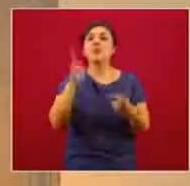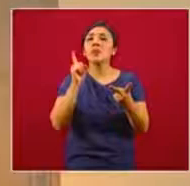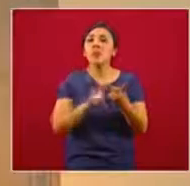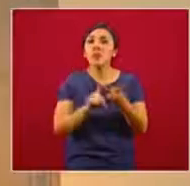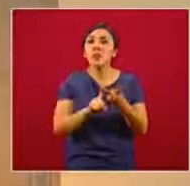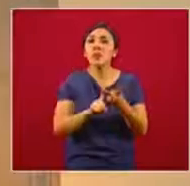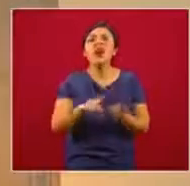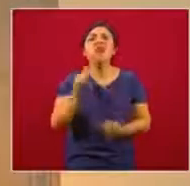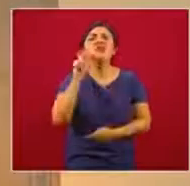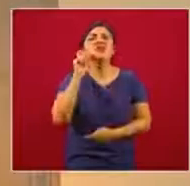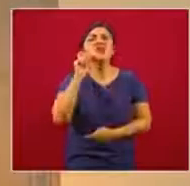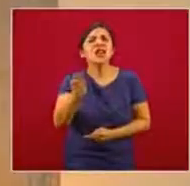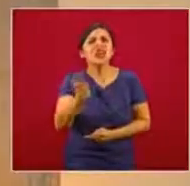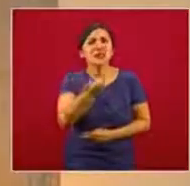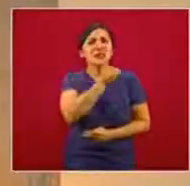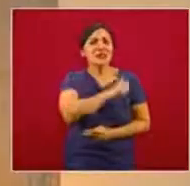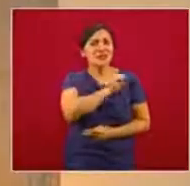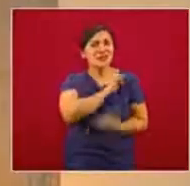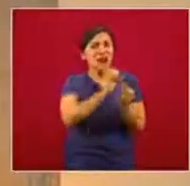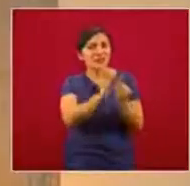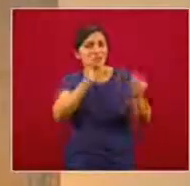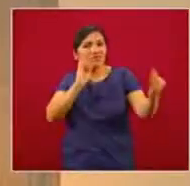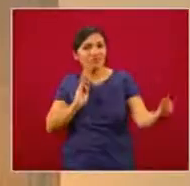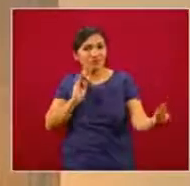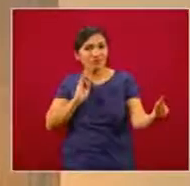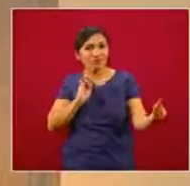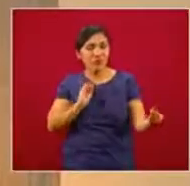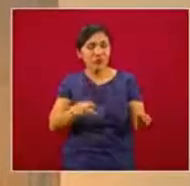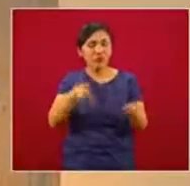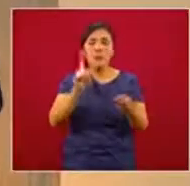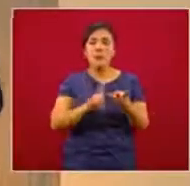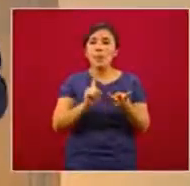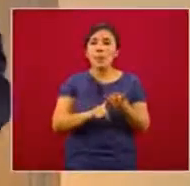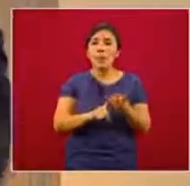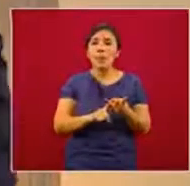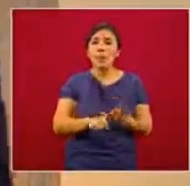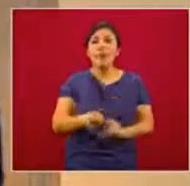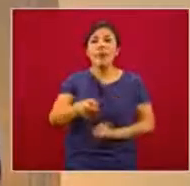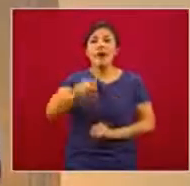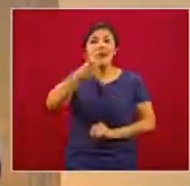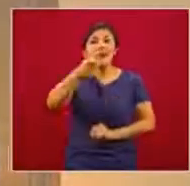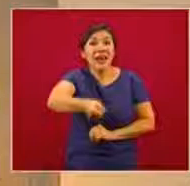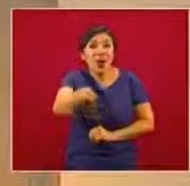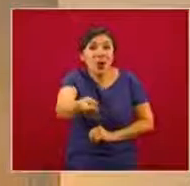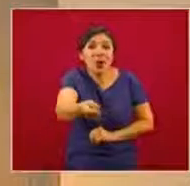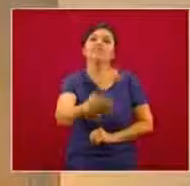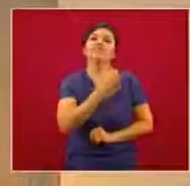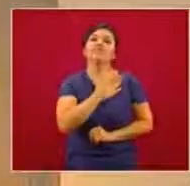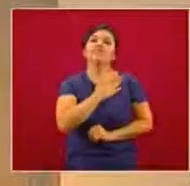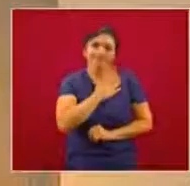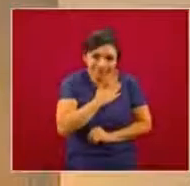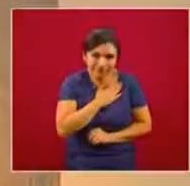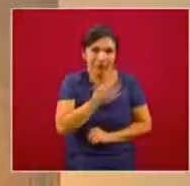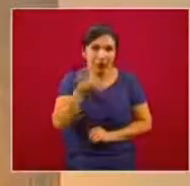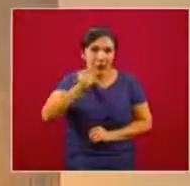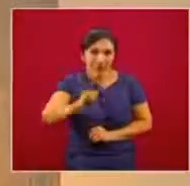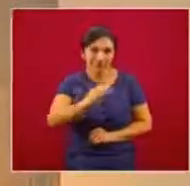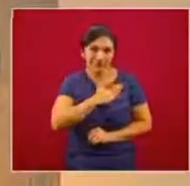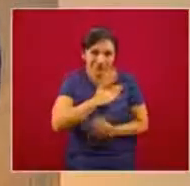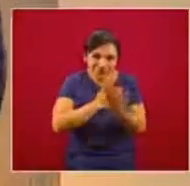it properly. We are also addressing the meaning of safe distancing,